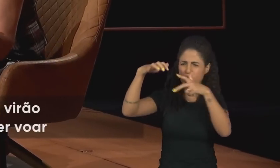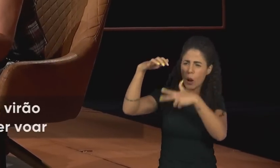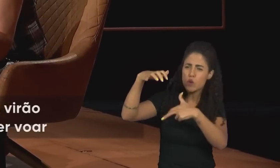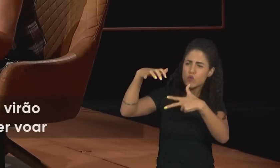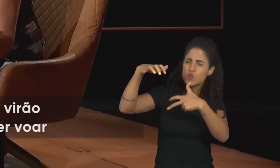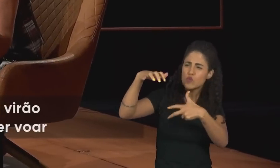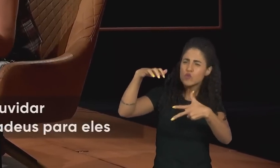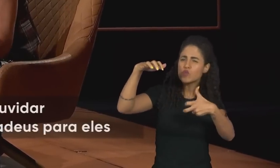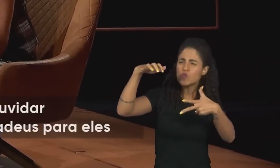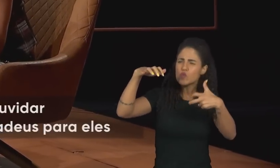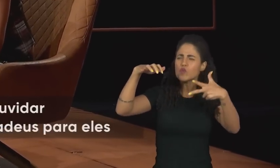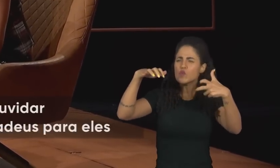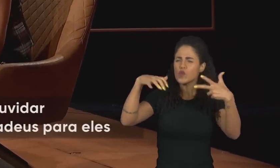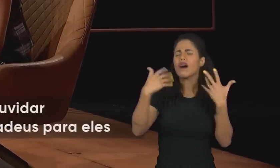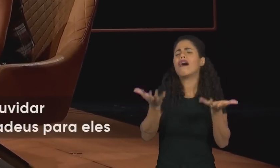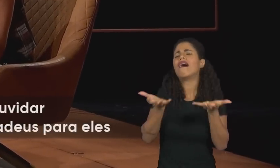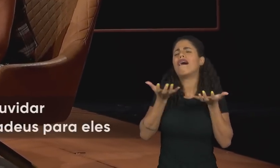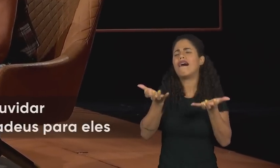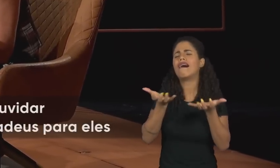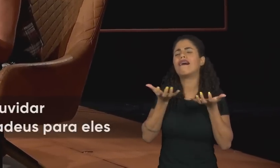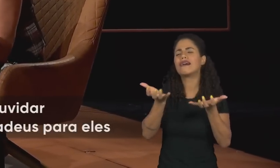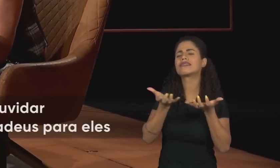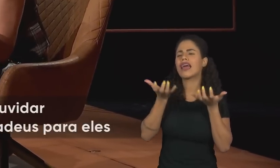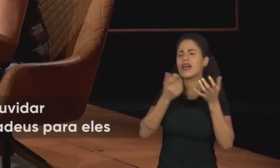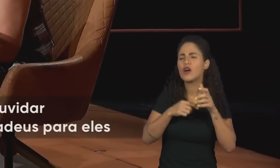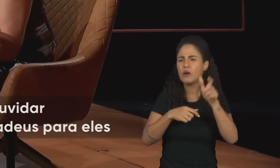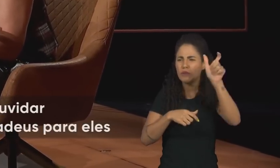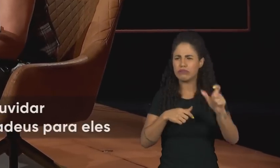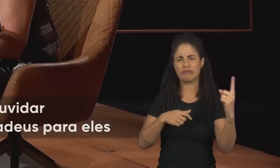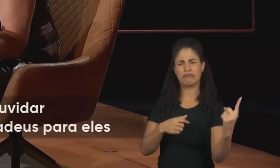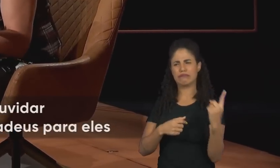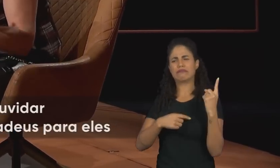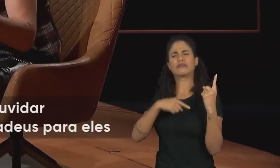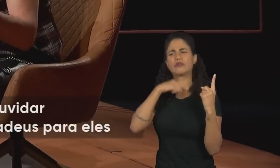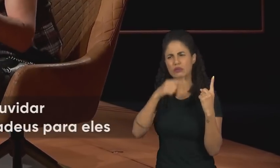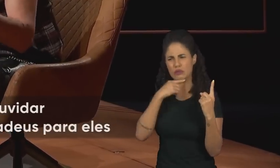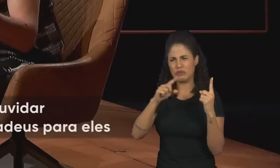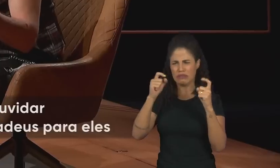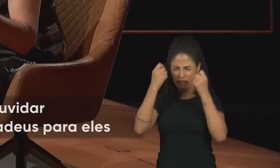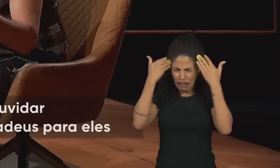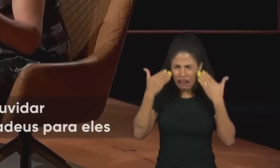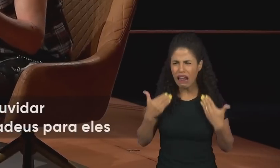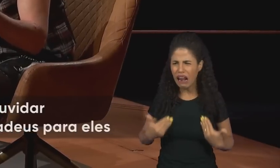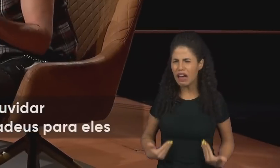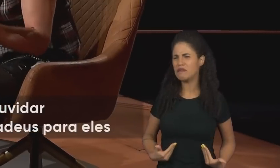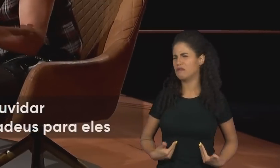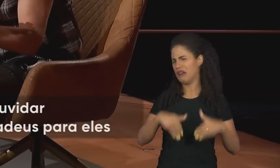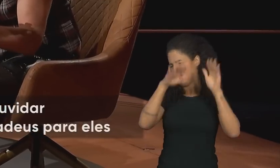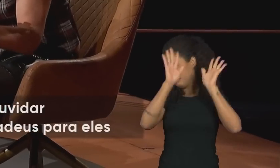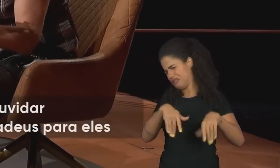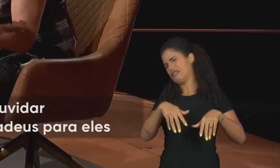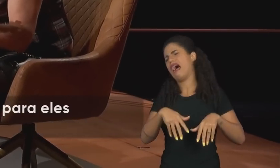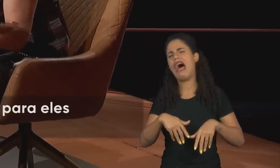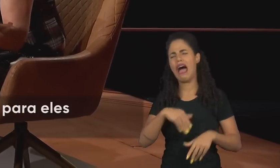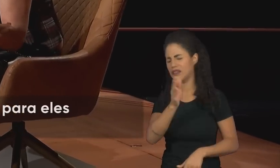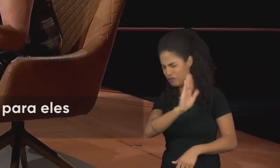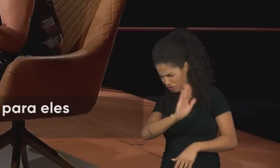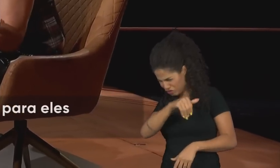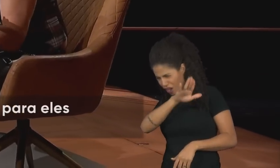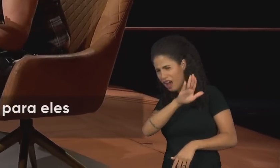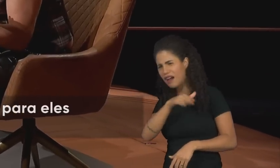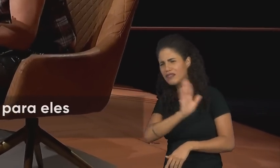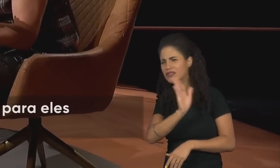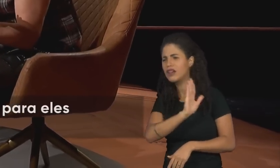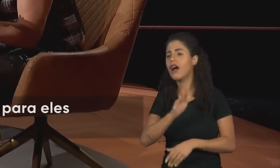fly. And if somebody dares, I'll just wave them goodbye. I'll